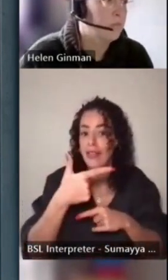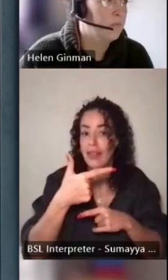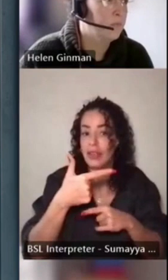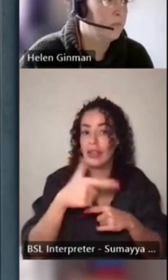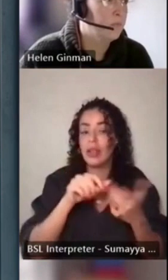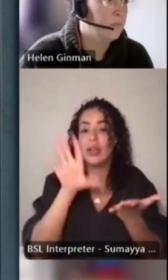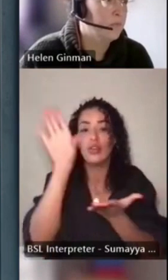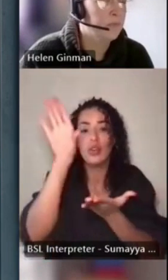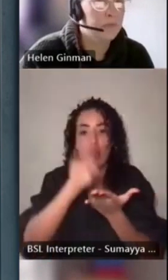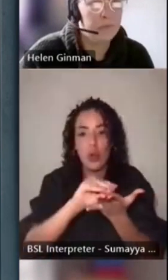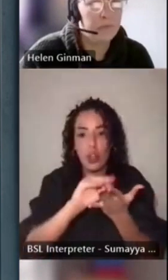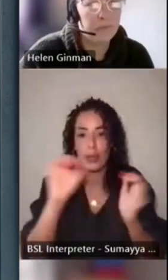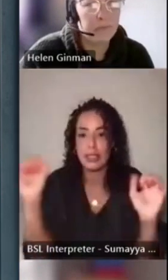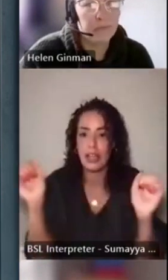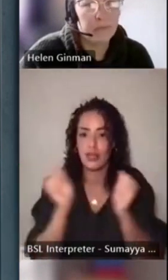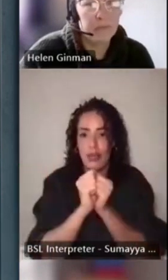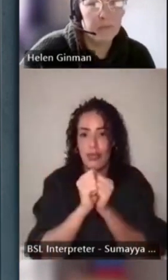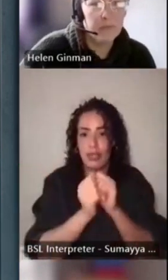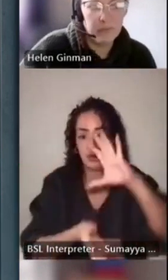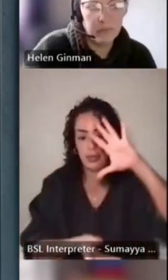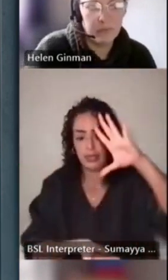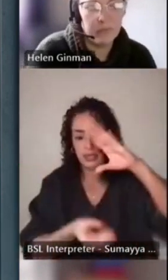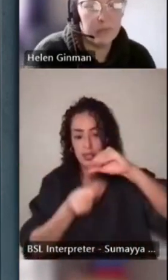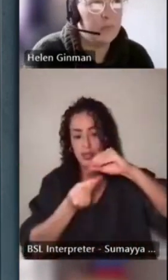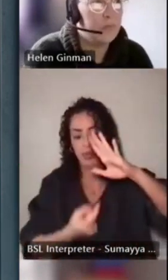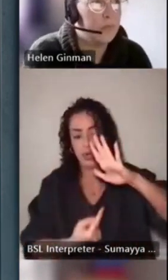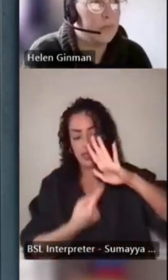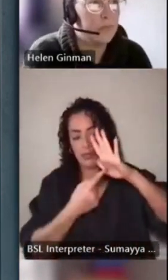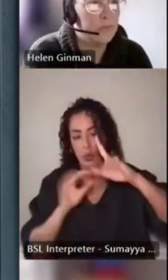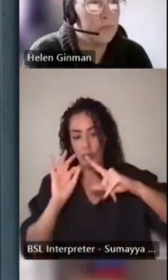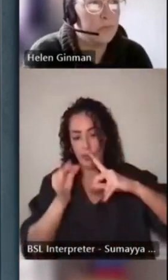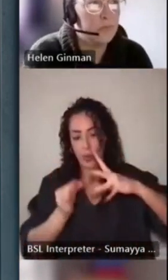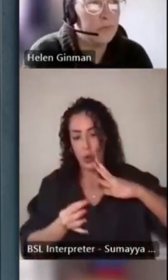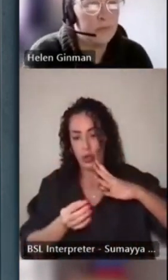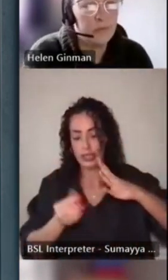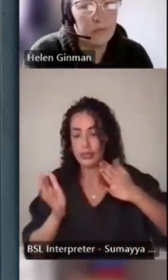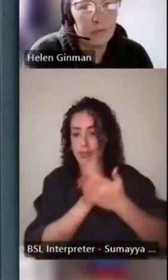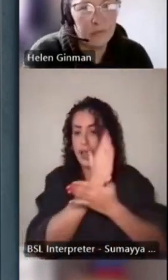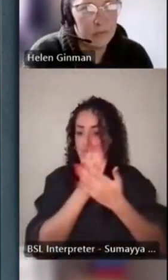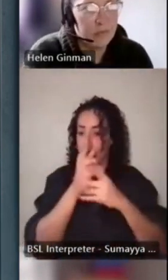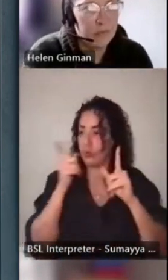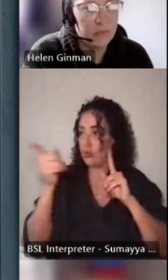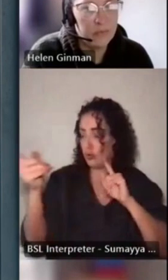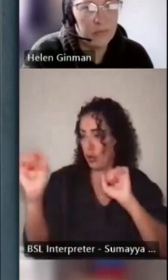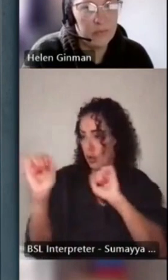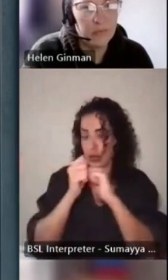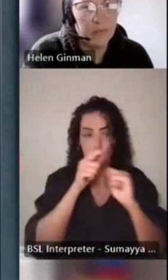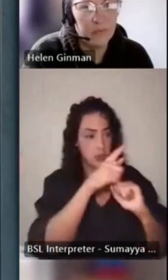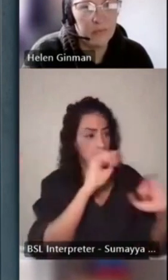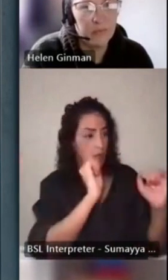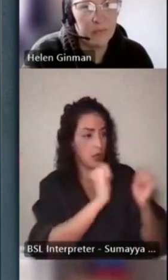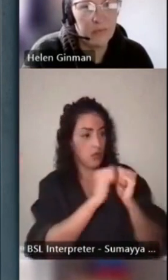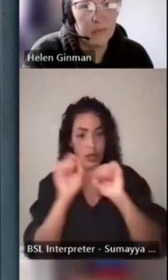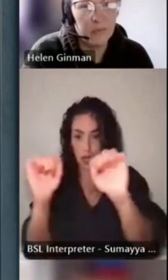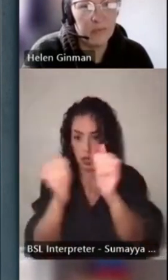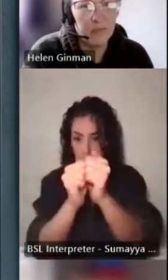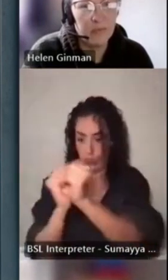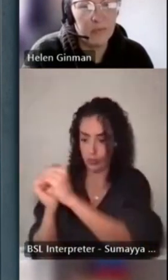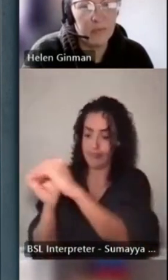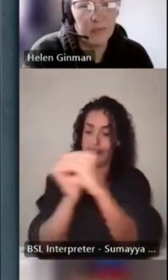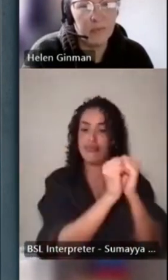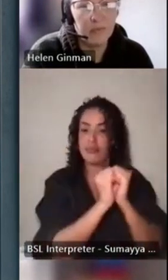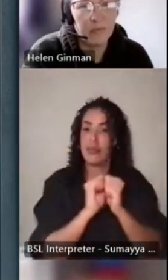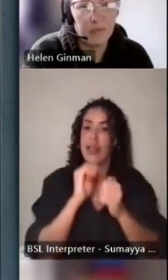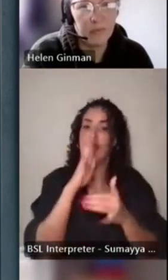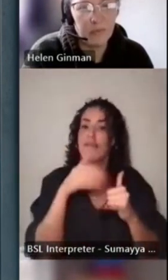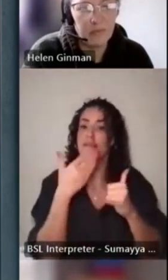the session. So summarise key points and ensure that all parties are in agreement with the proposed resolutions. And then step 8,